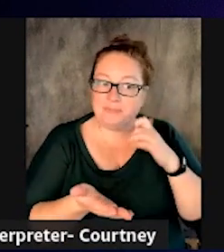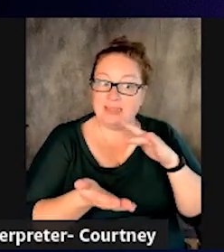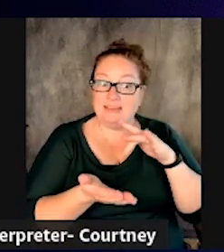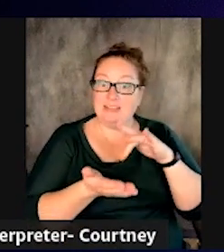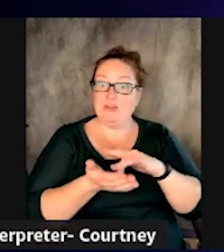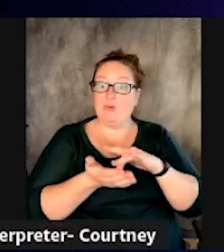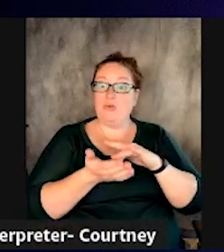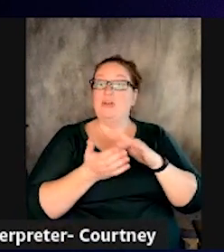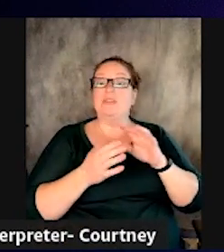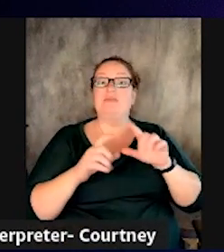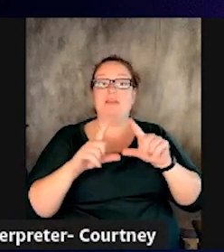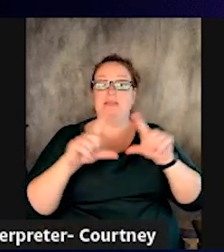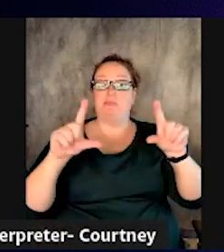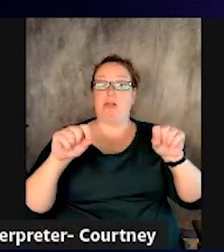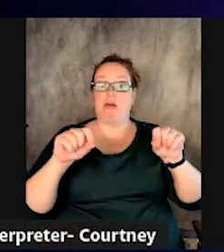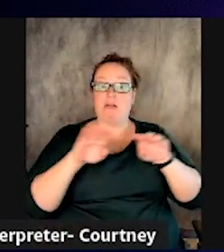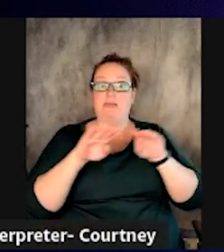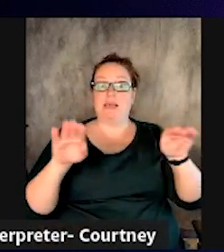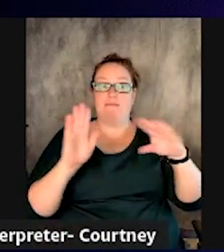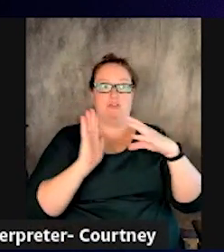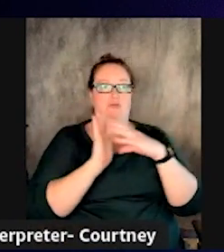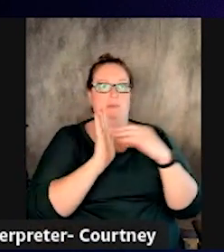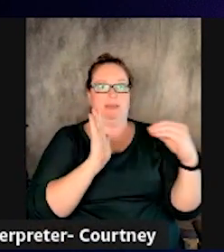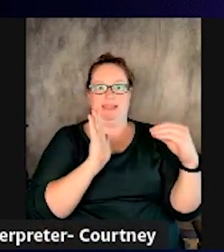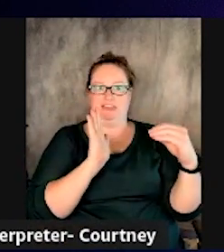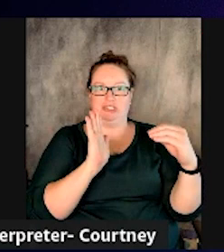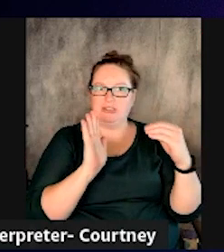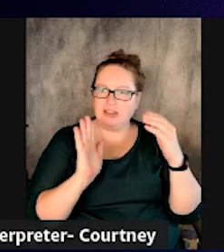level replication, right? And you're just like, why